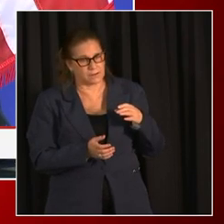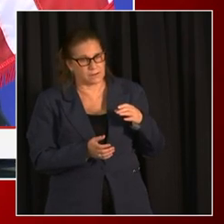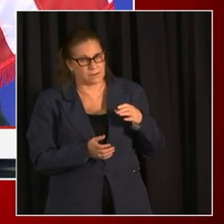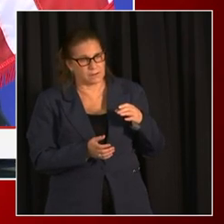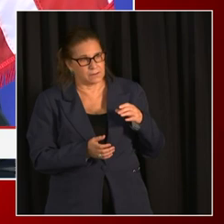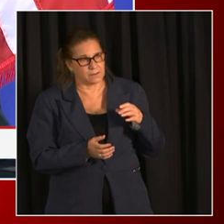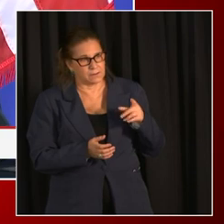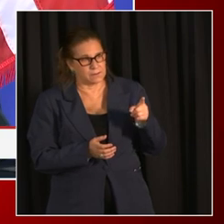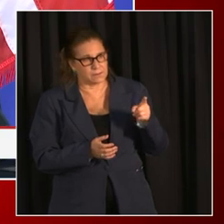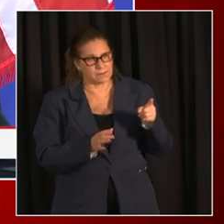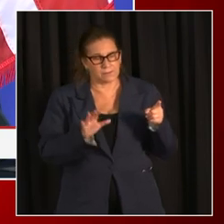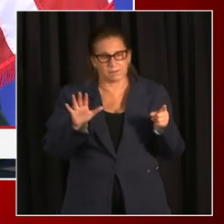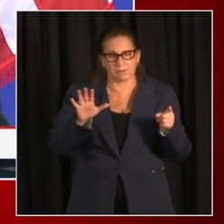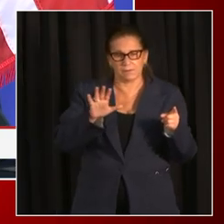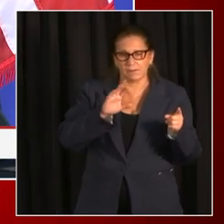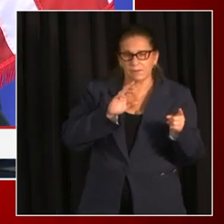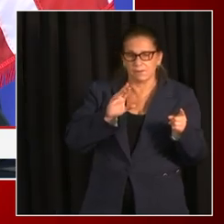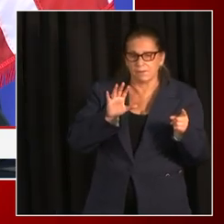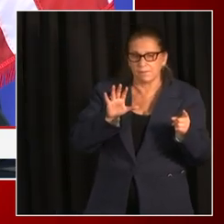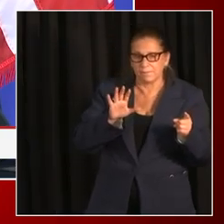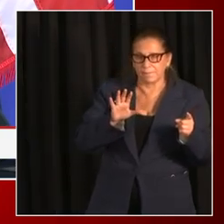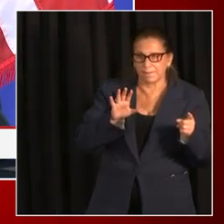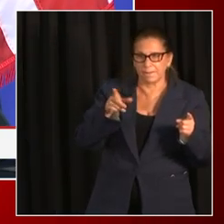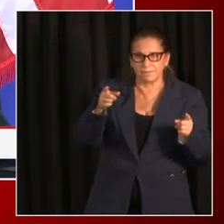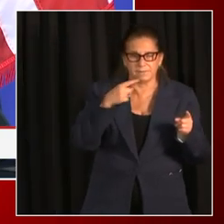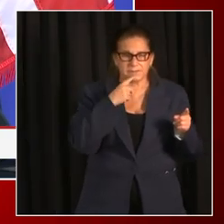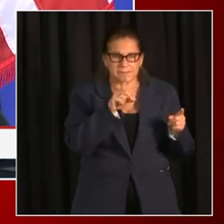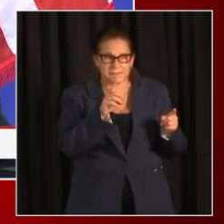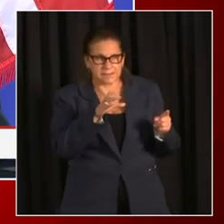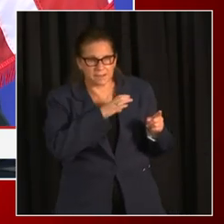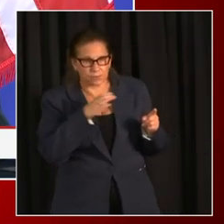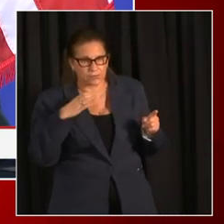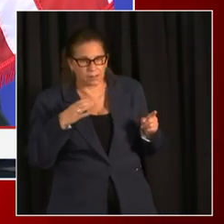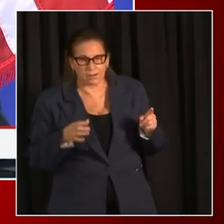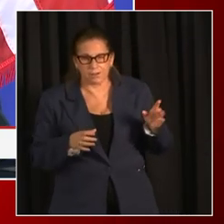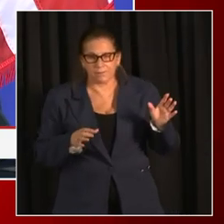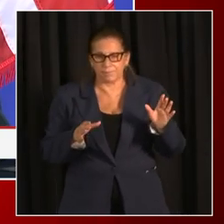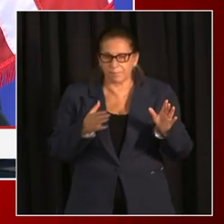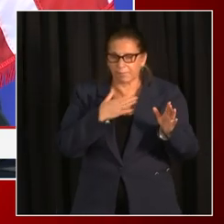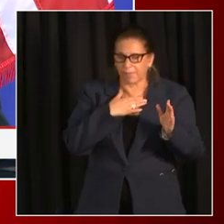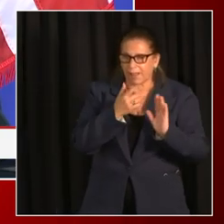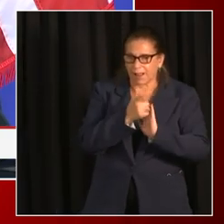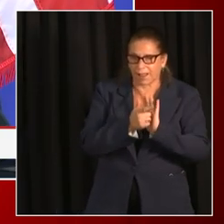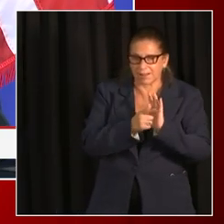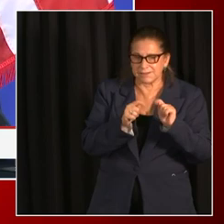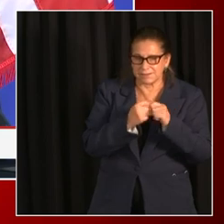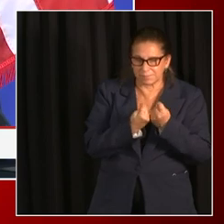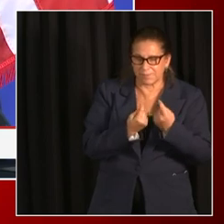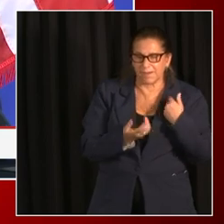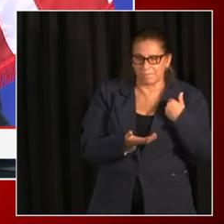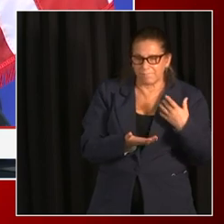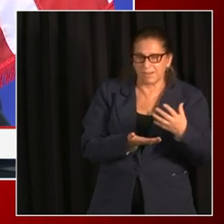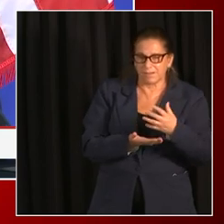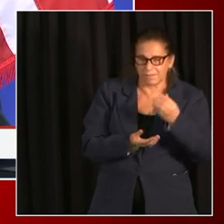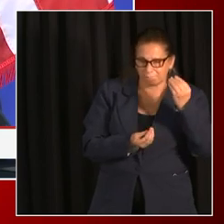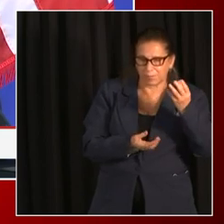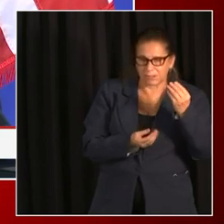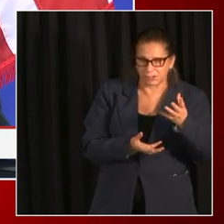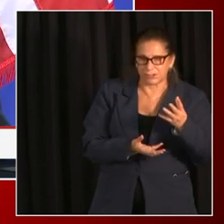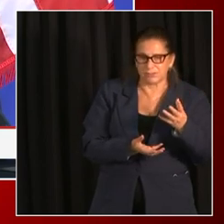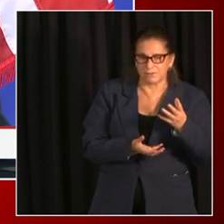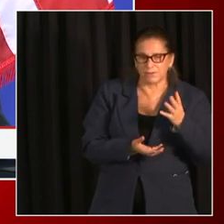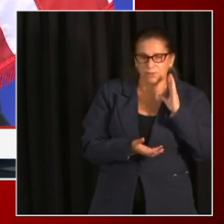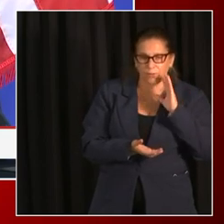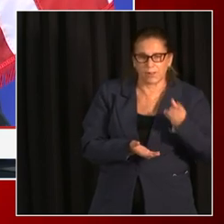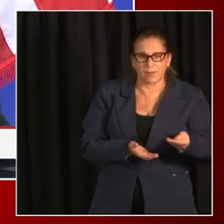What about your general counsel's findings or opinion? Well, my general counsel just collected some information, and we turned that information